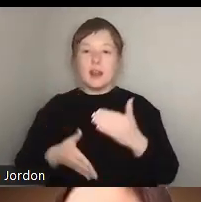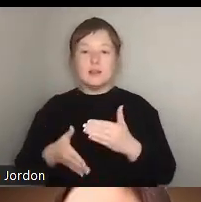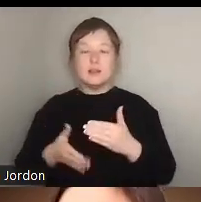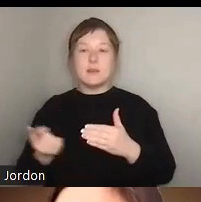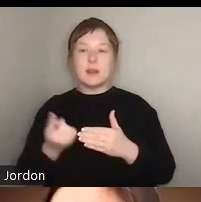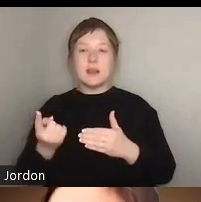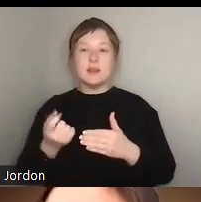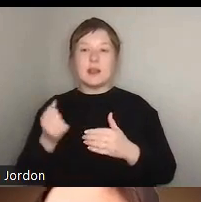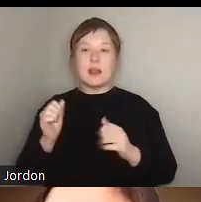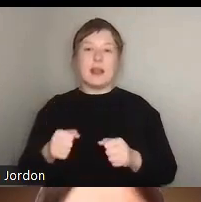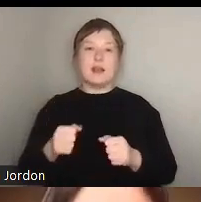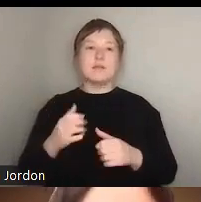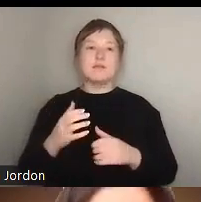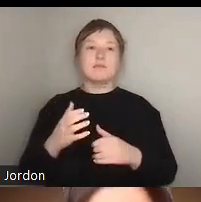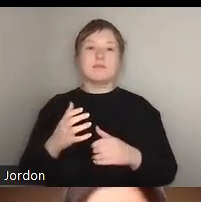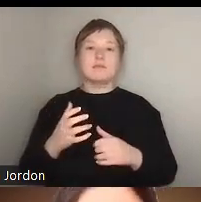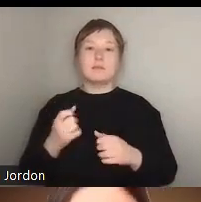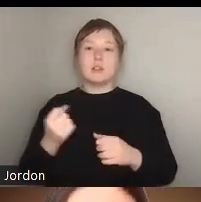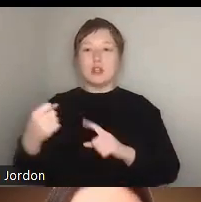triggering for some people.